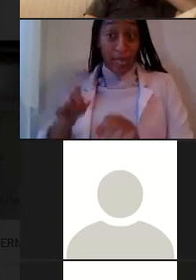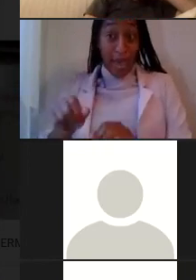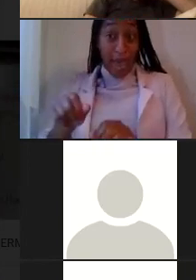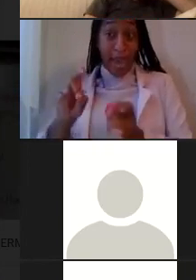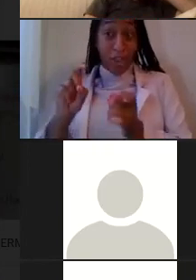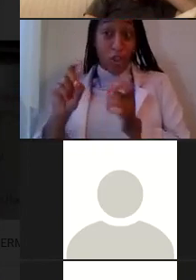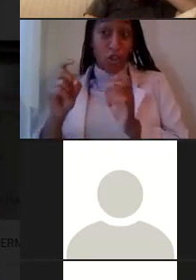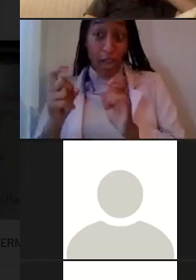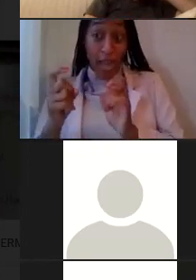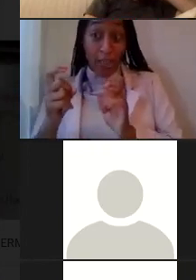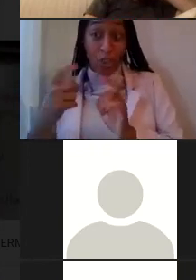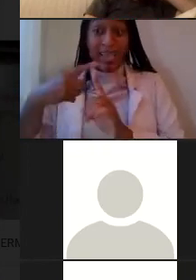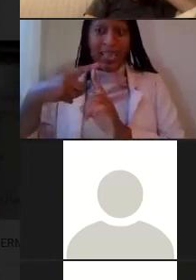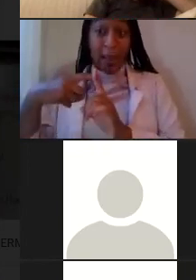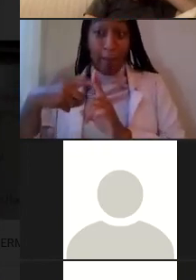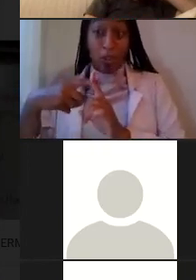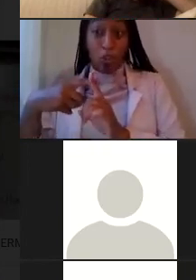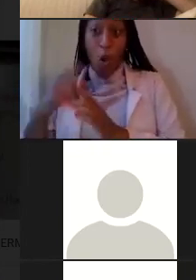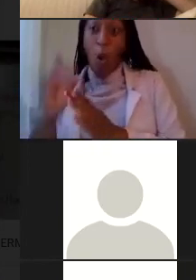do both at the same time.